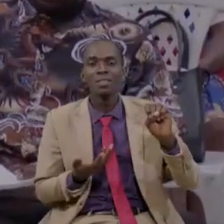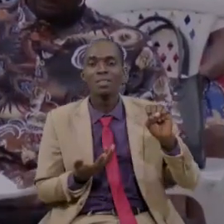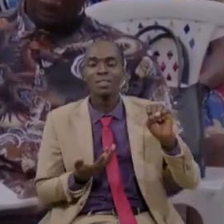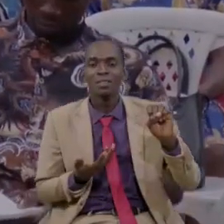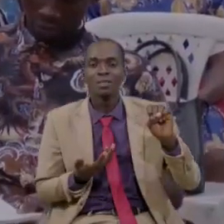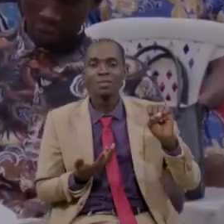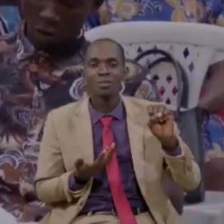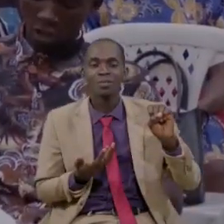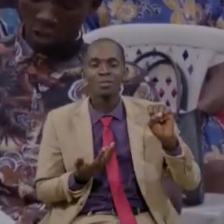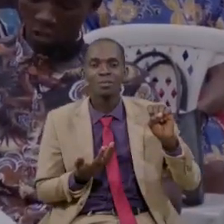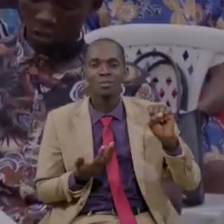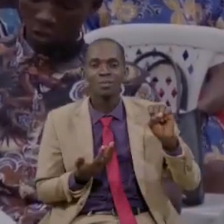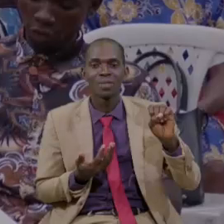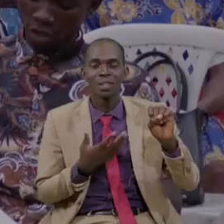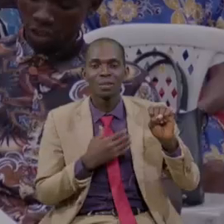F.